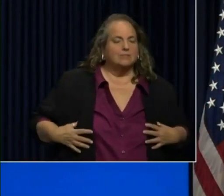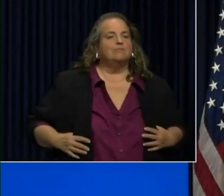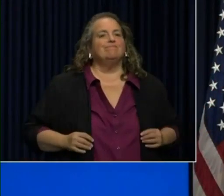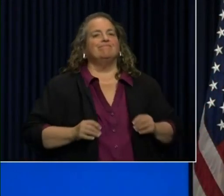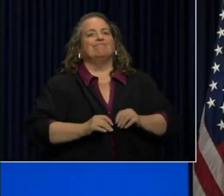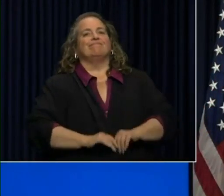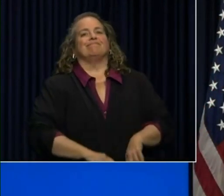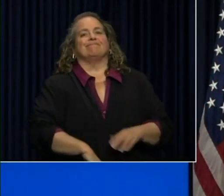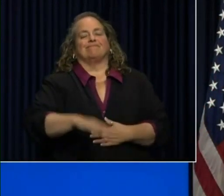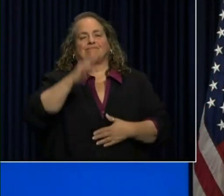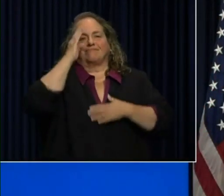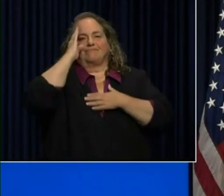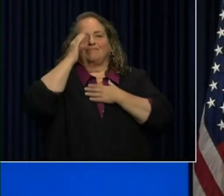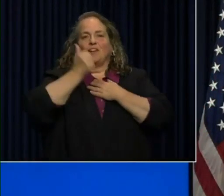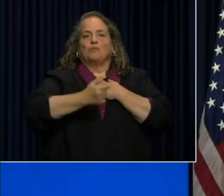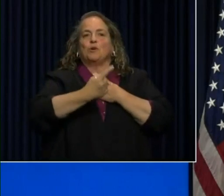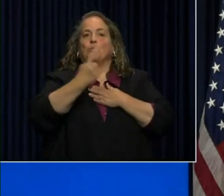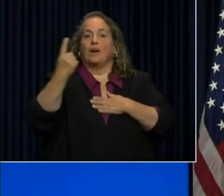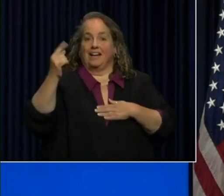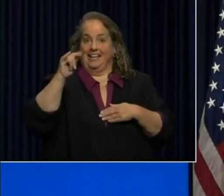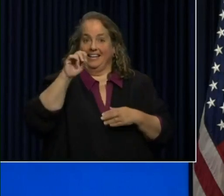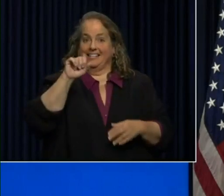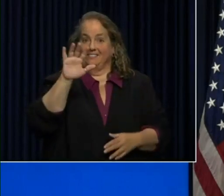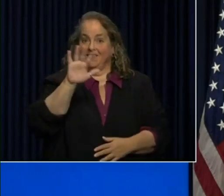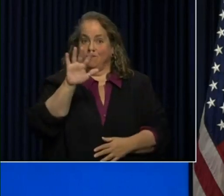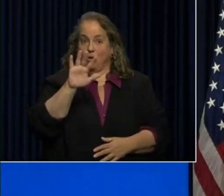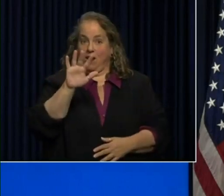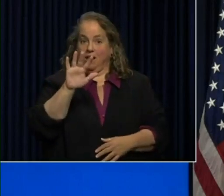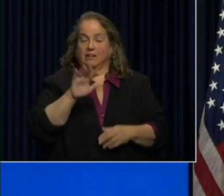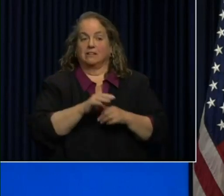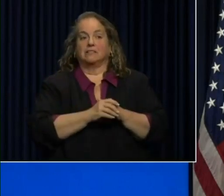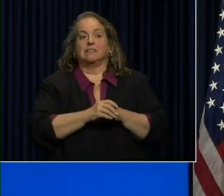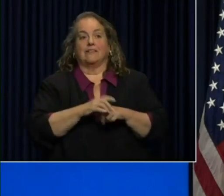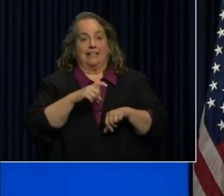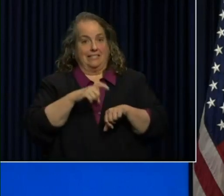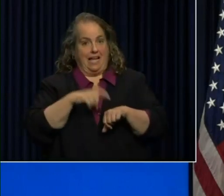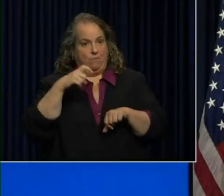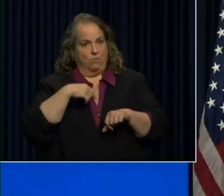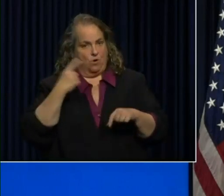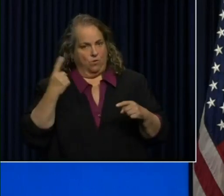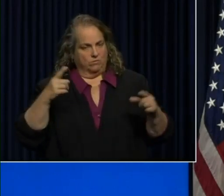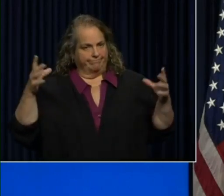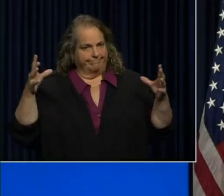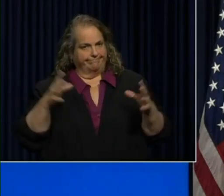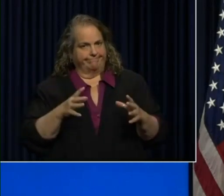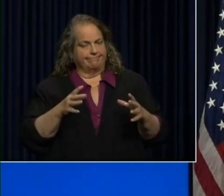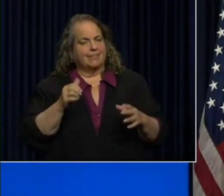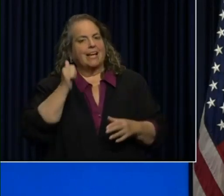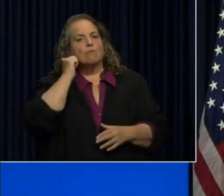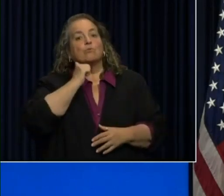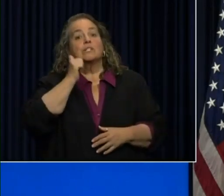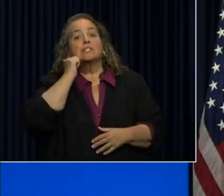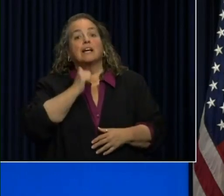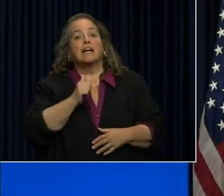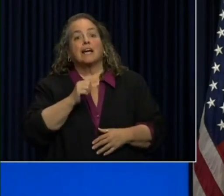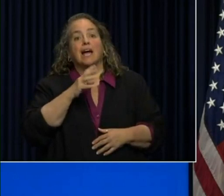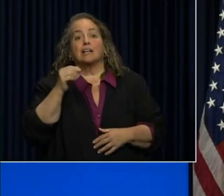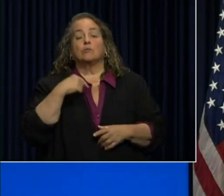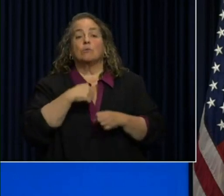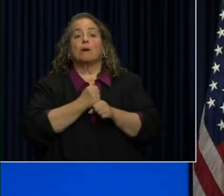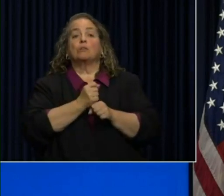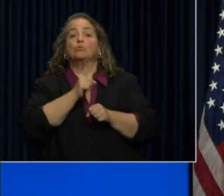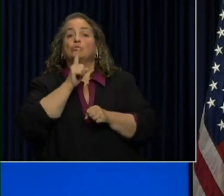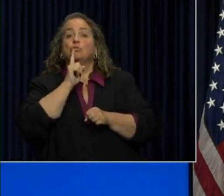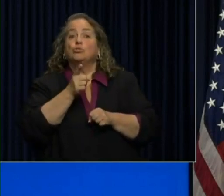All right, everybody, it is 5 o'clock, the time we come together every day and make